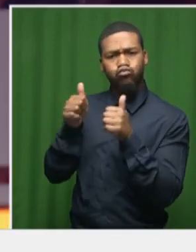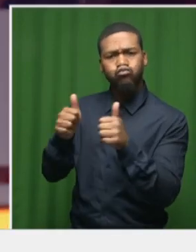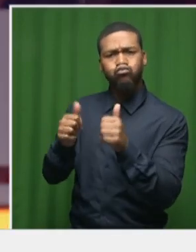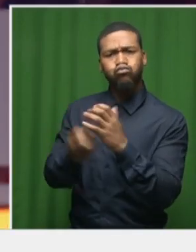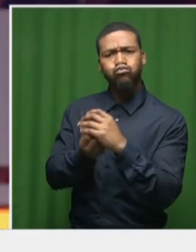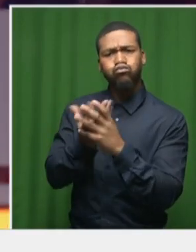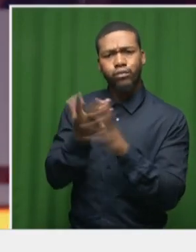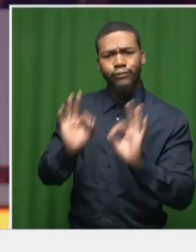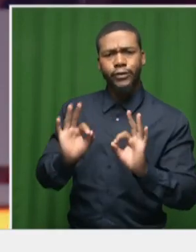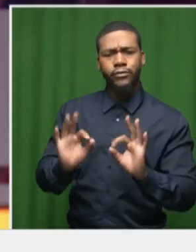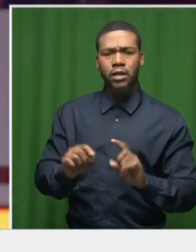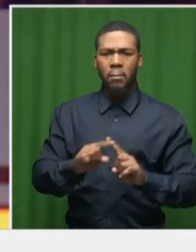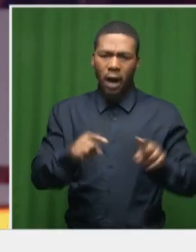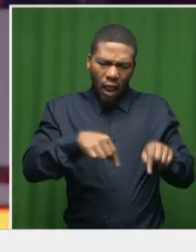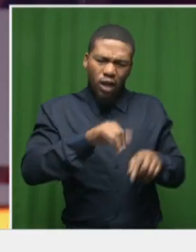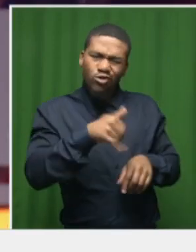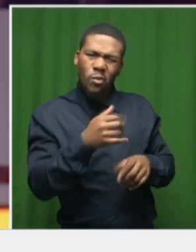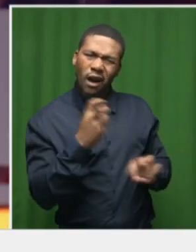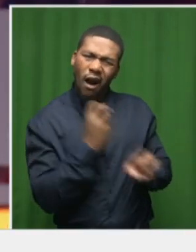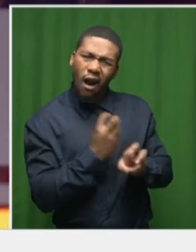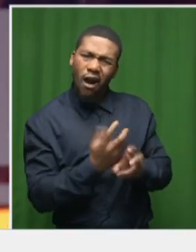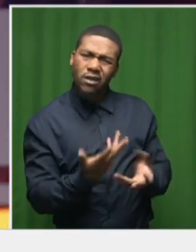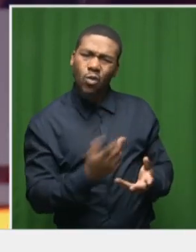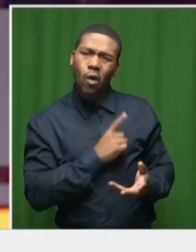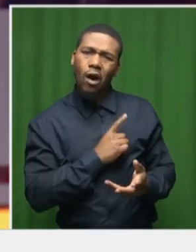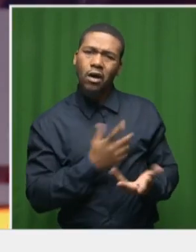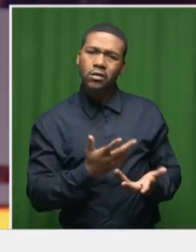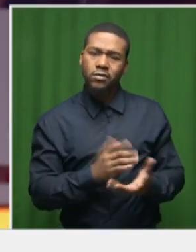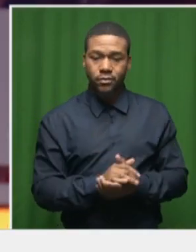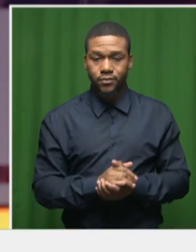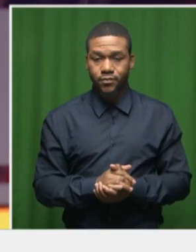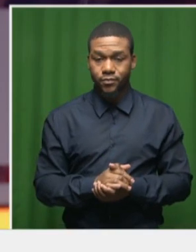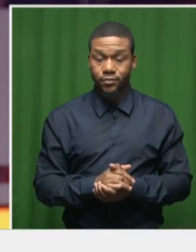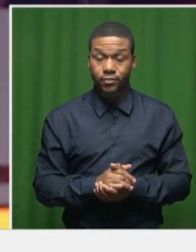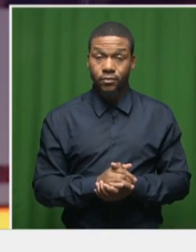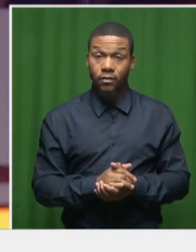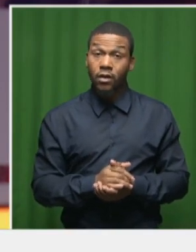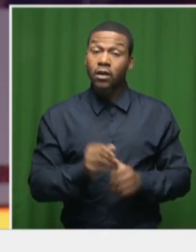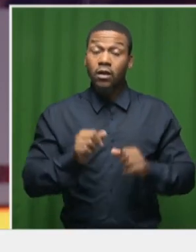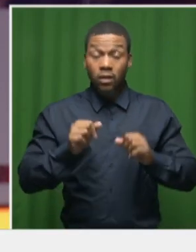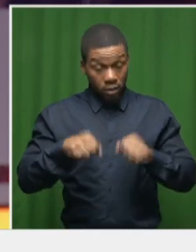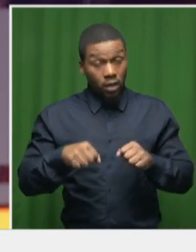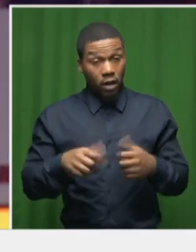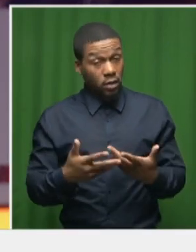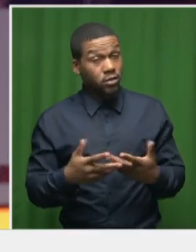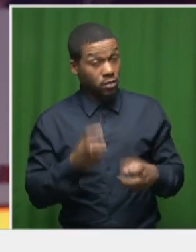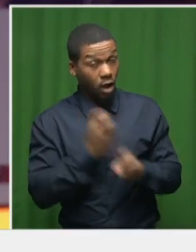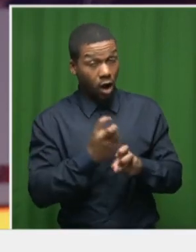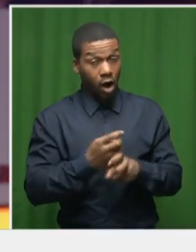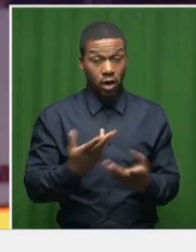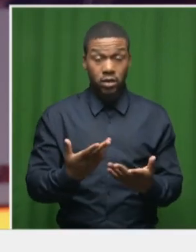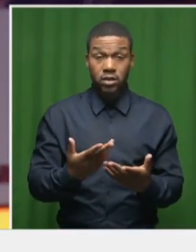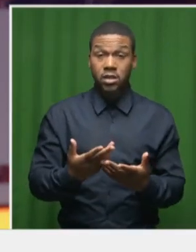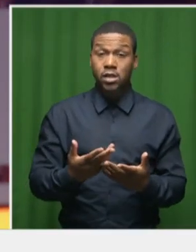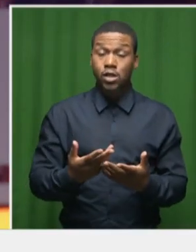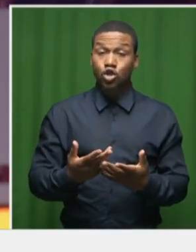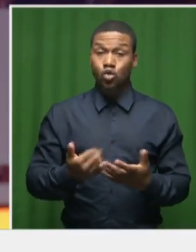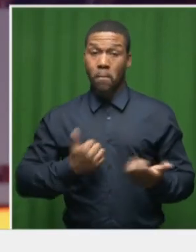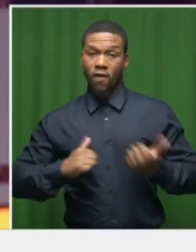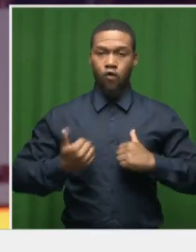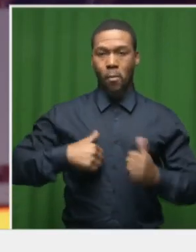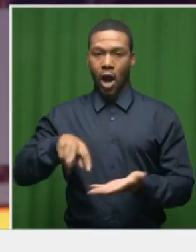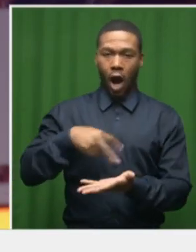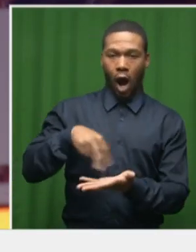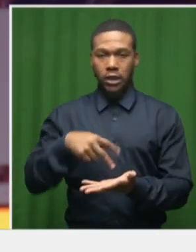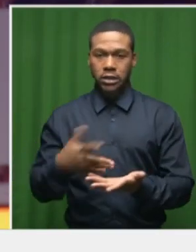very tricky thing, and I guess it's not just in this country, but performance arts is very hard to monetize, right? So for a lot of artists,